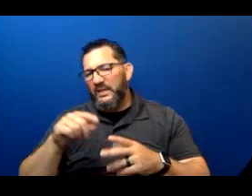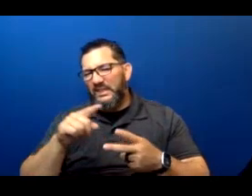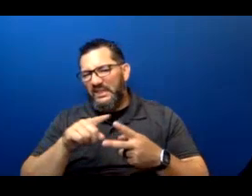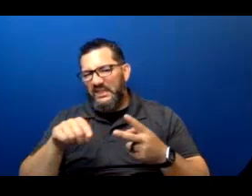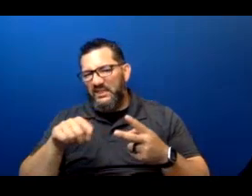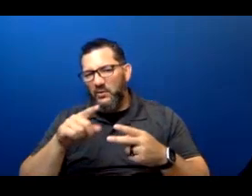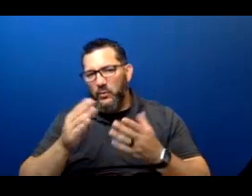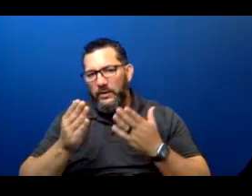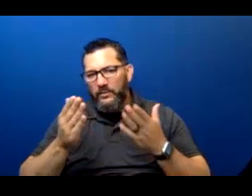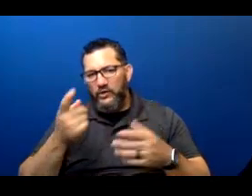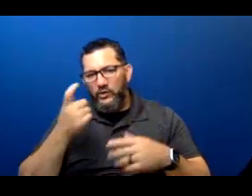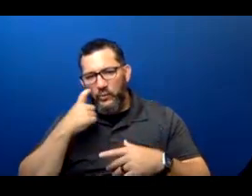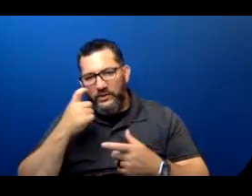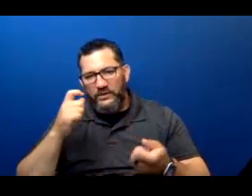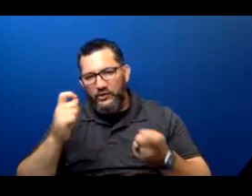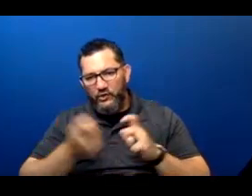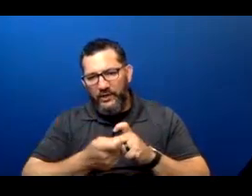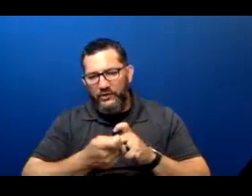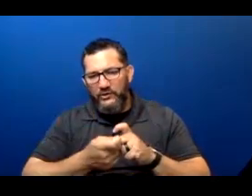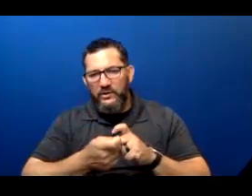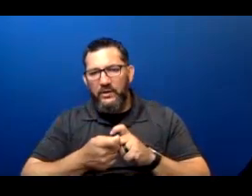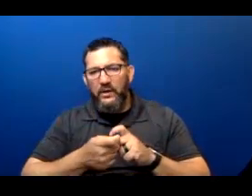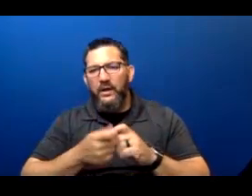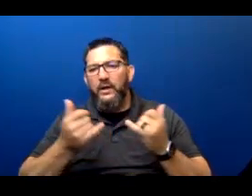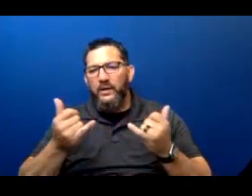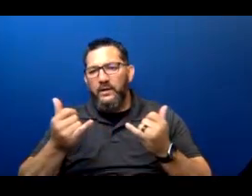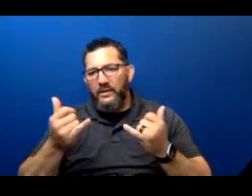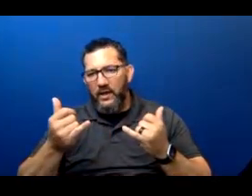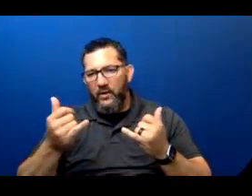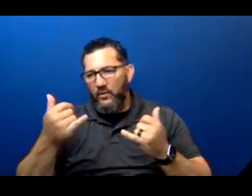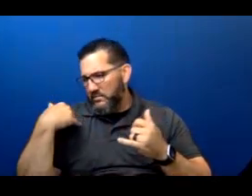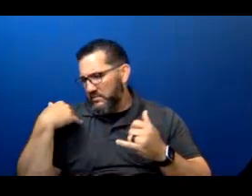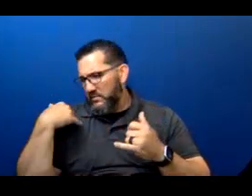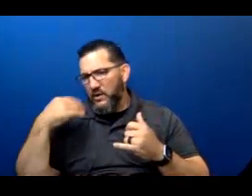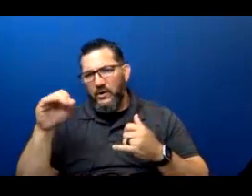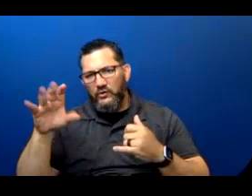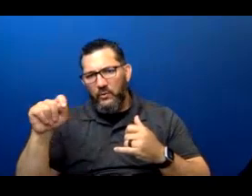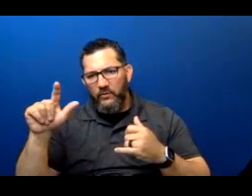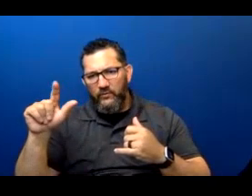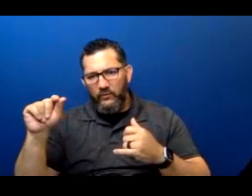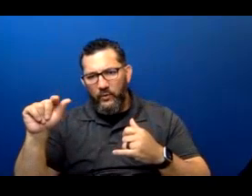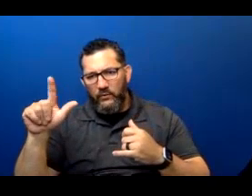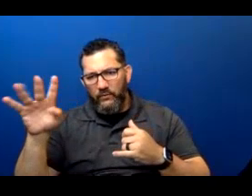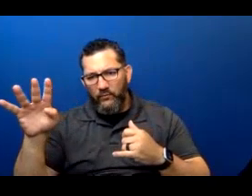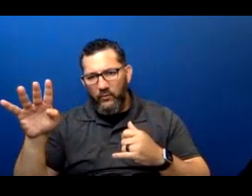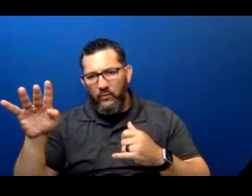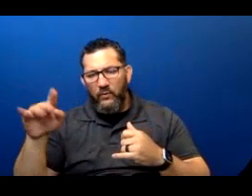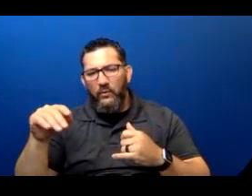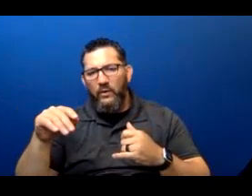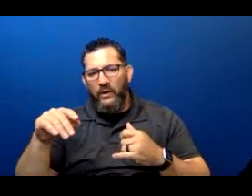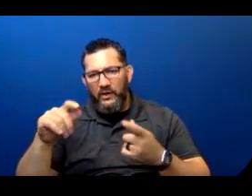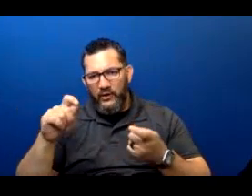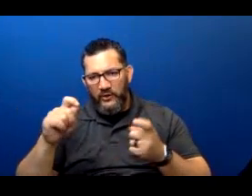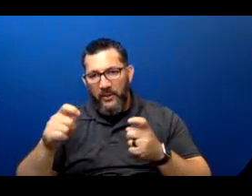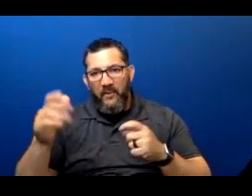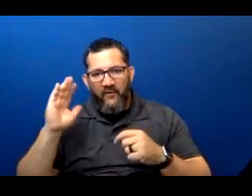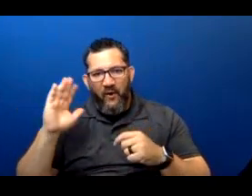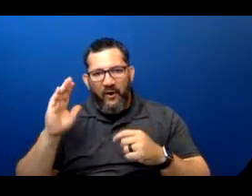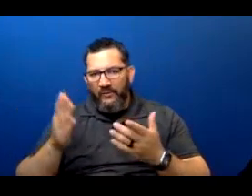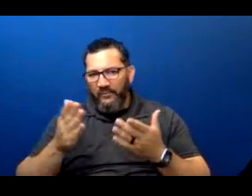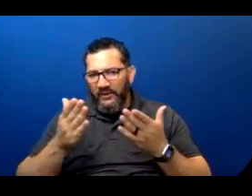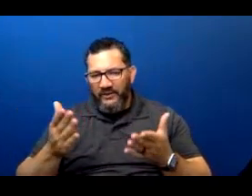recommendations recently changed. I believe they changed back in October of last year. And before that, the recommendation